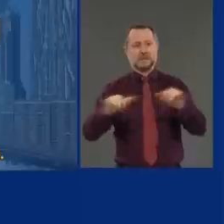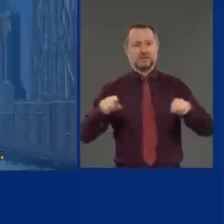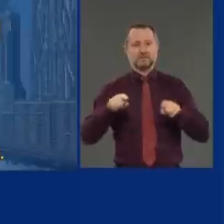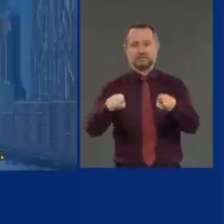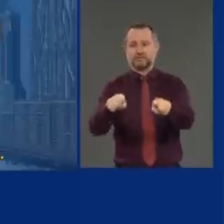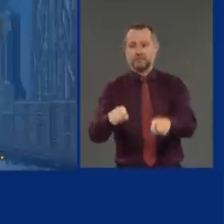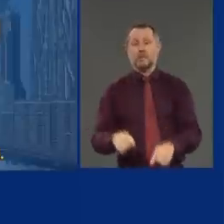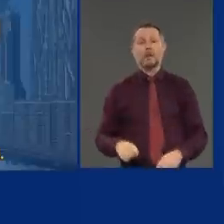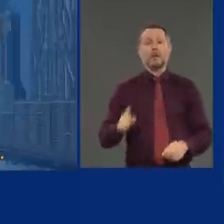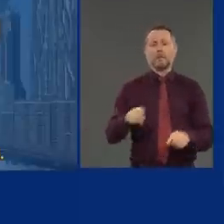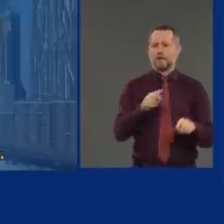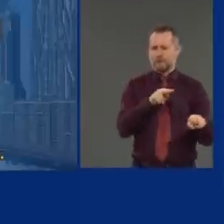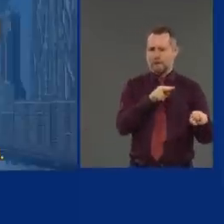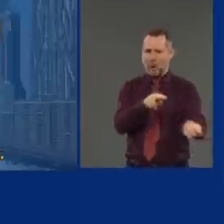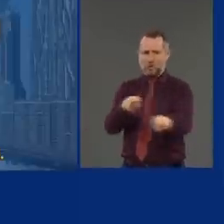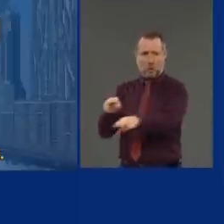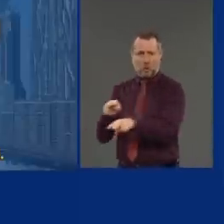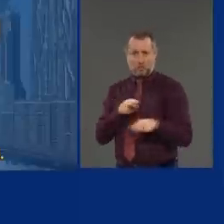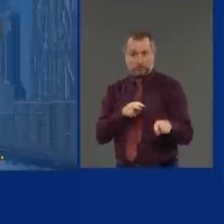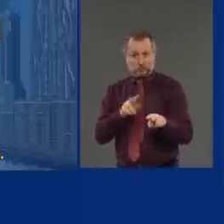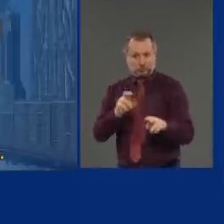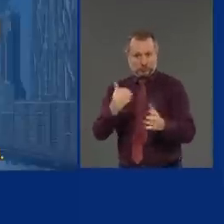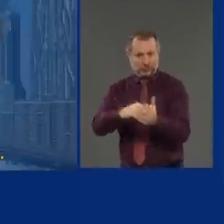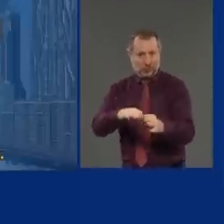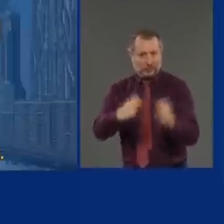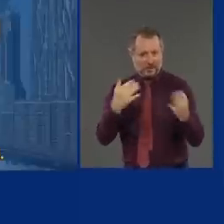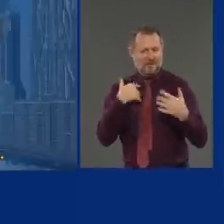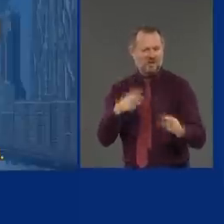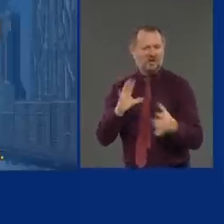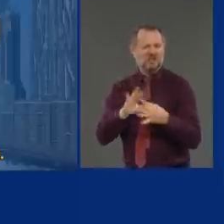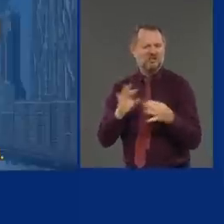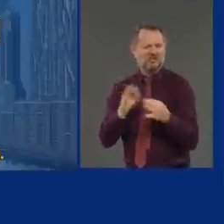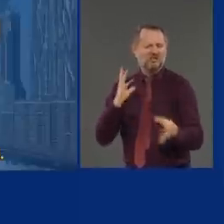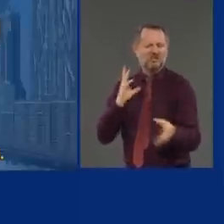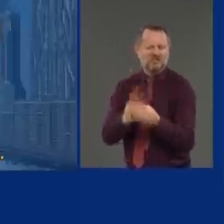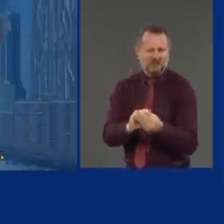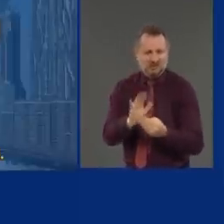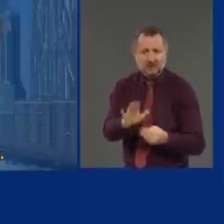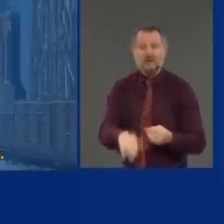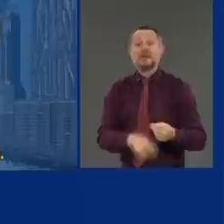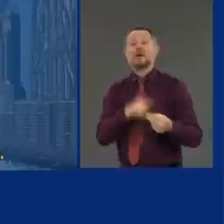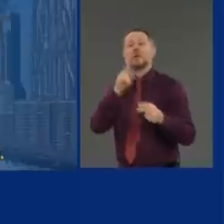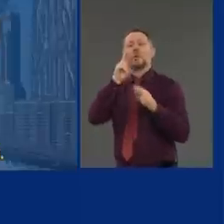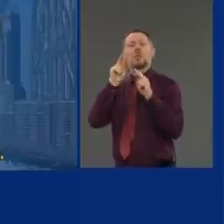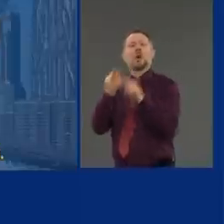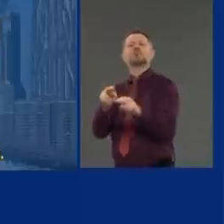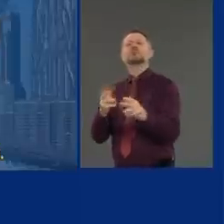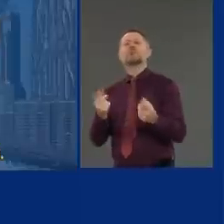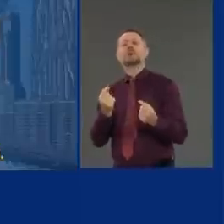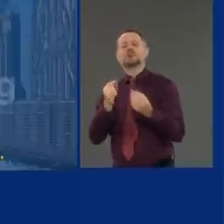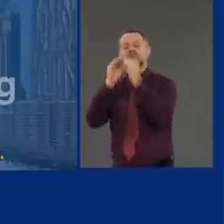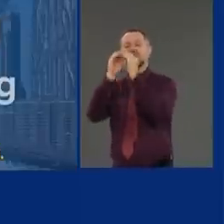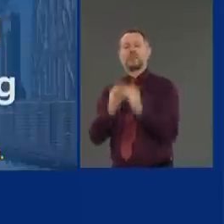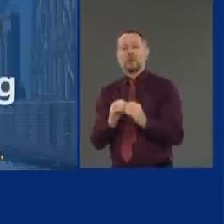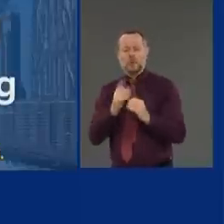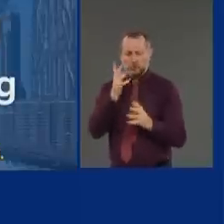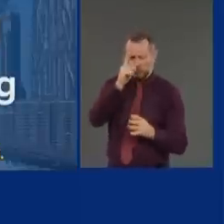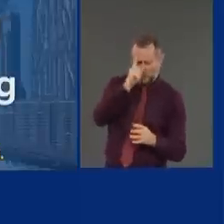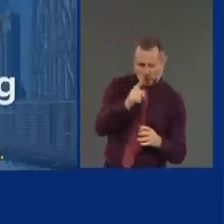the reopening, what we've just been talking about. Watch the numbers, be smart, be